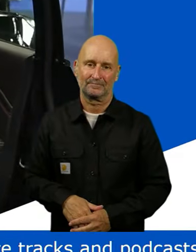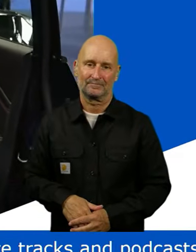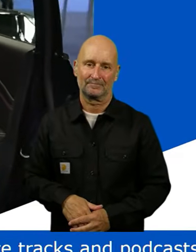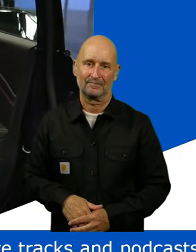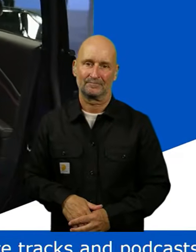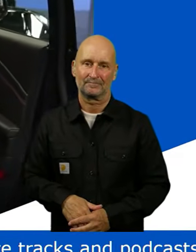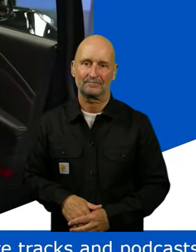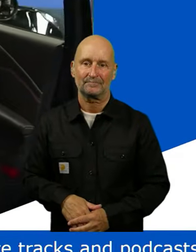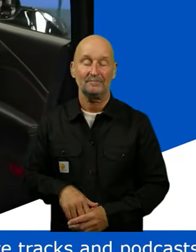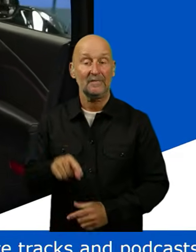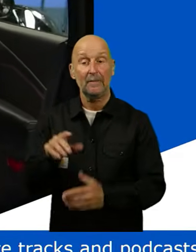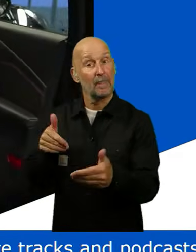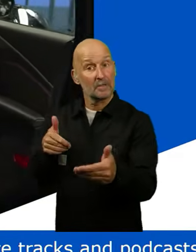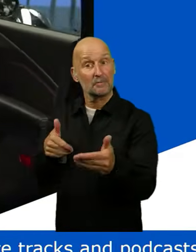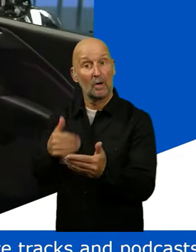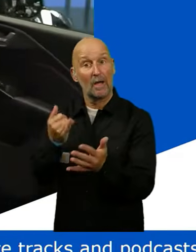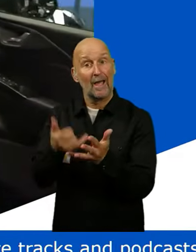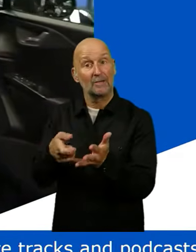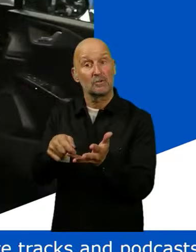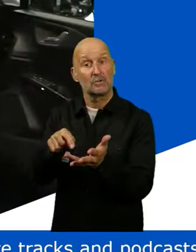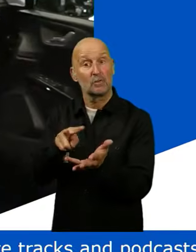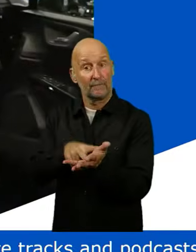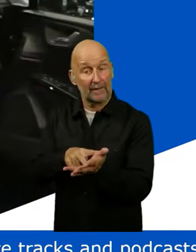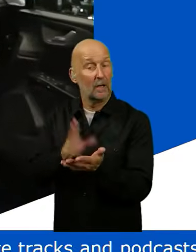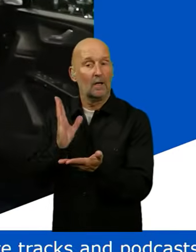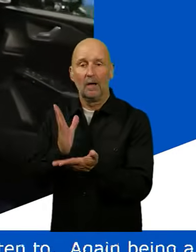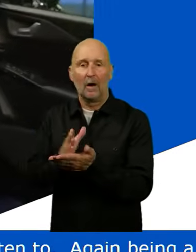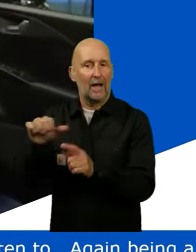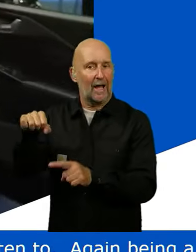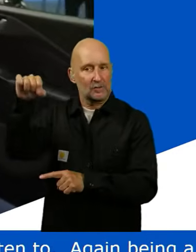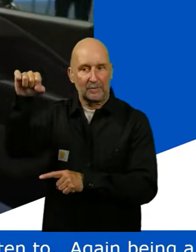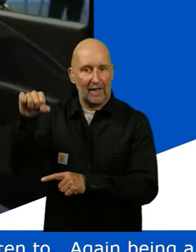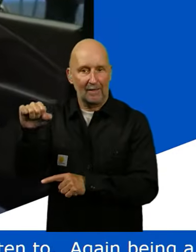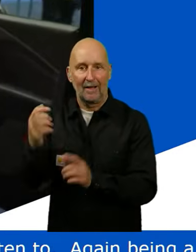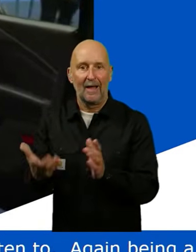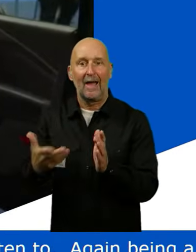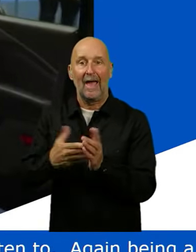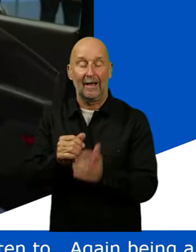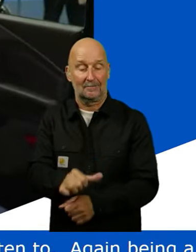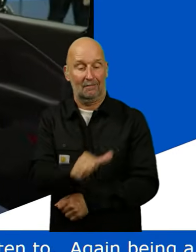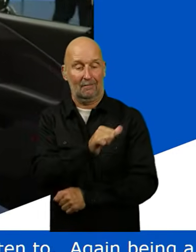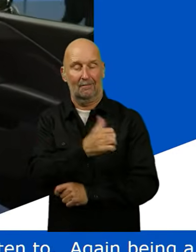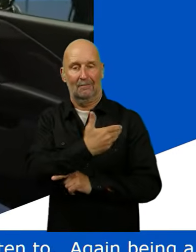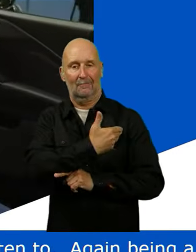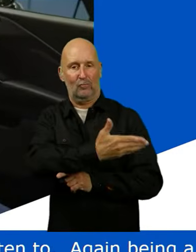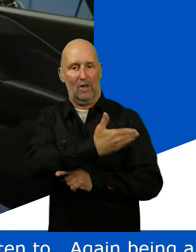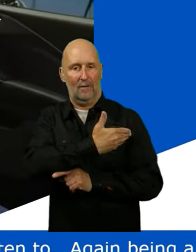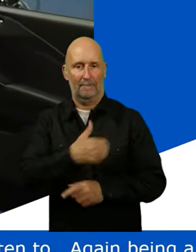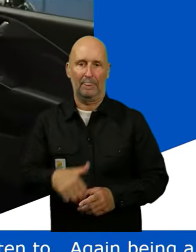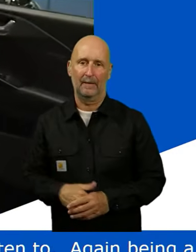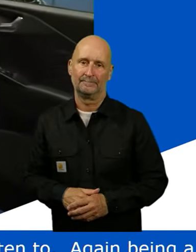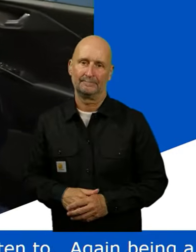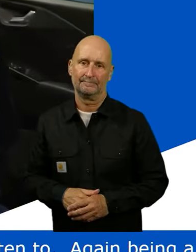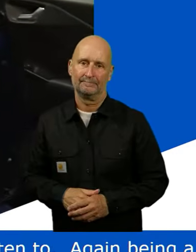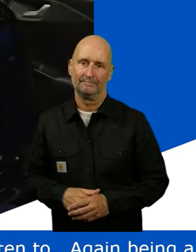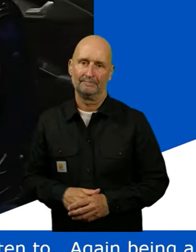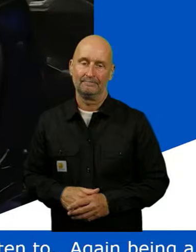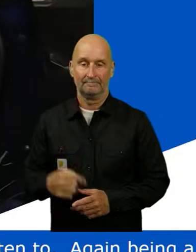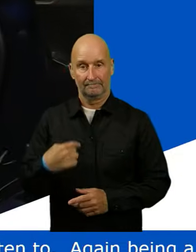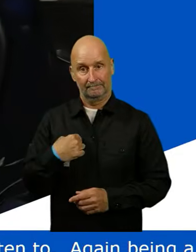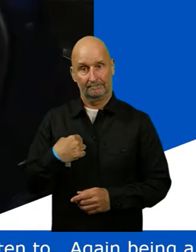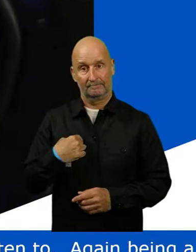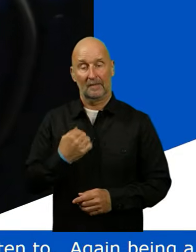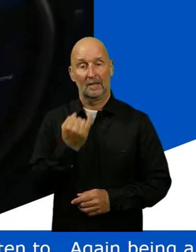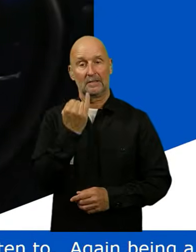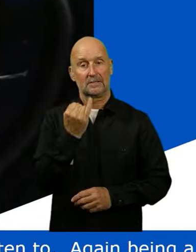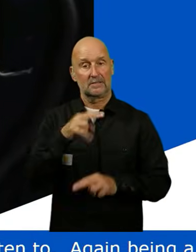Again, being a small SUV rather than a hatchback means that you get this extra space in the rear as well. Even for somebody like myself, around